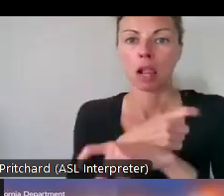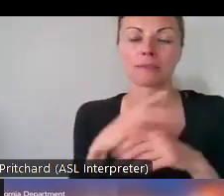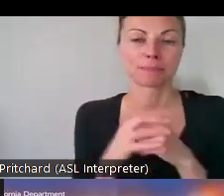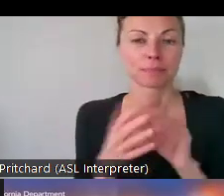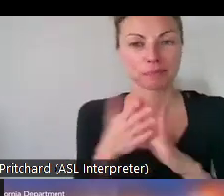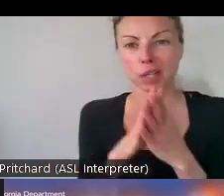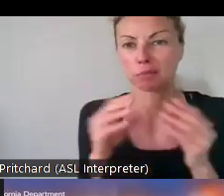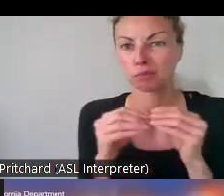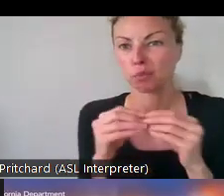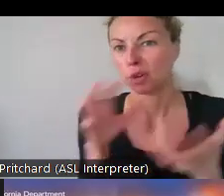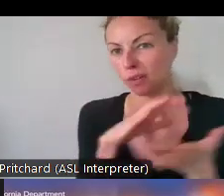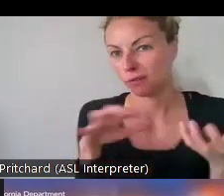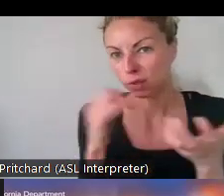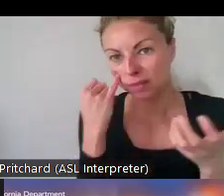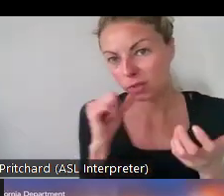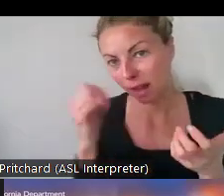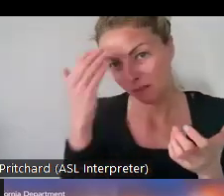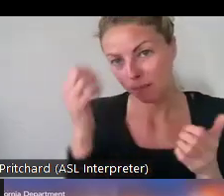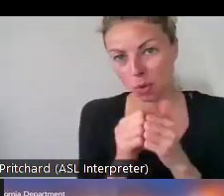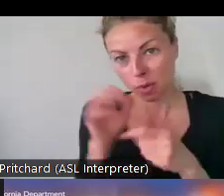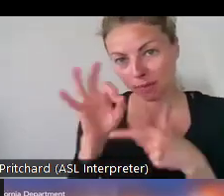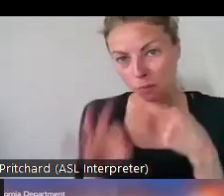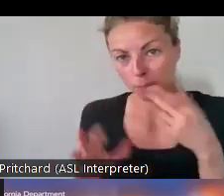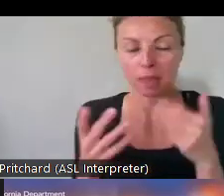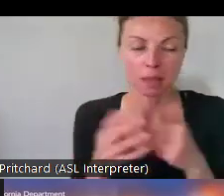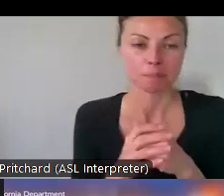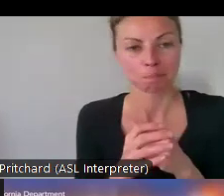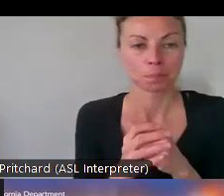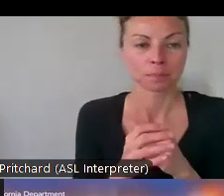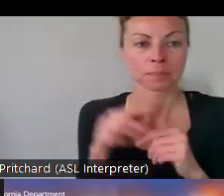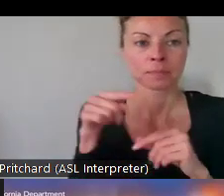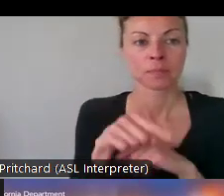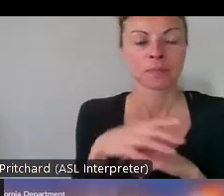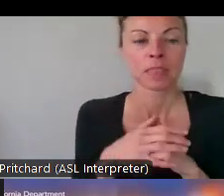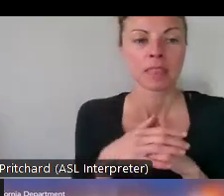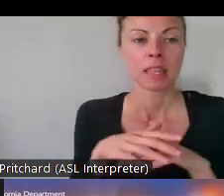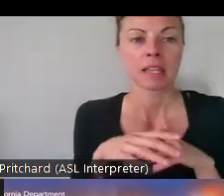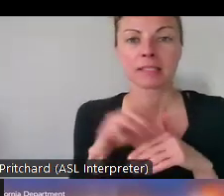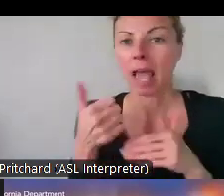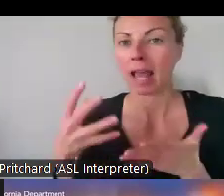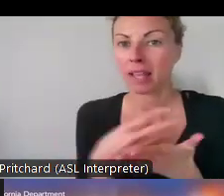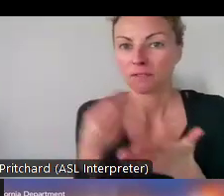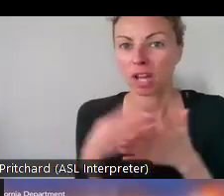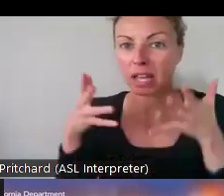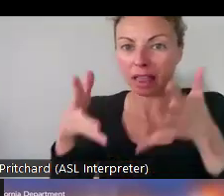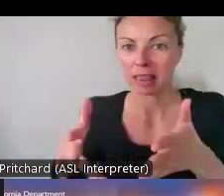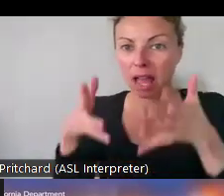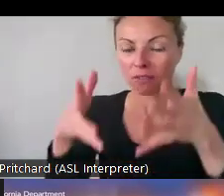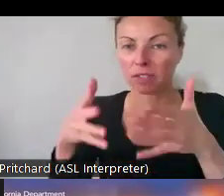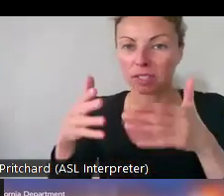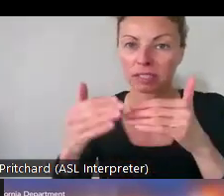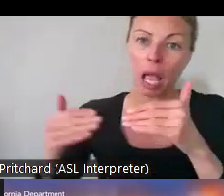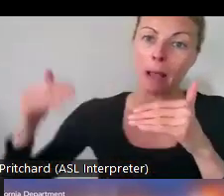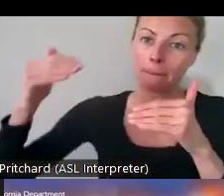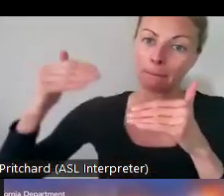get confusing if you're not familiar with the formula. In this step, any funding that is left above and